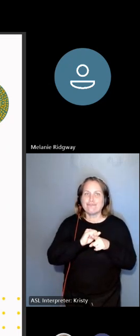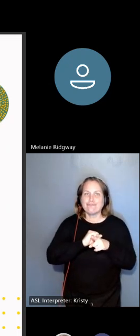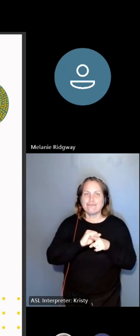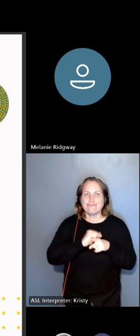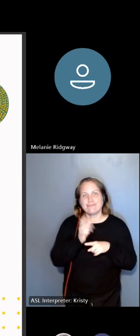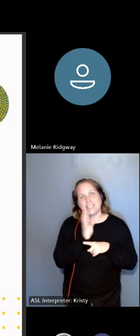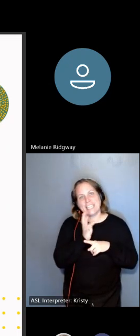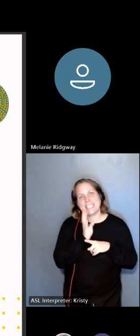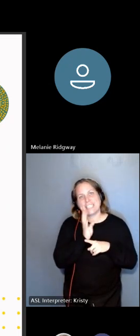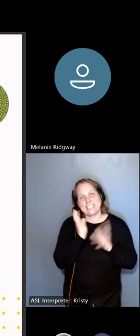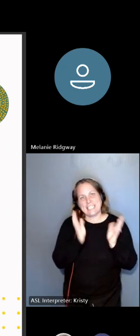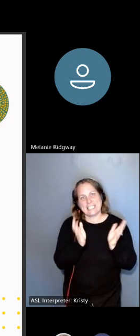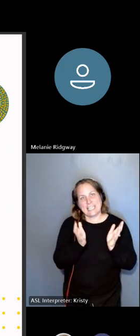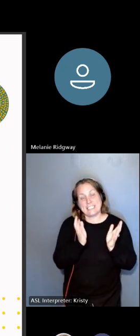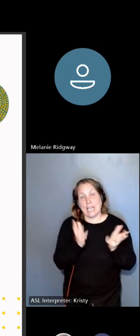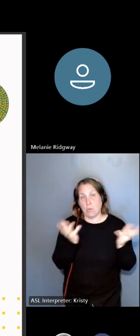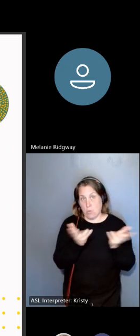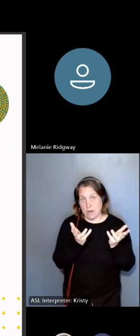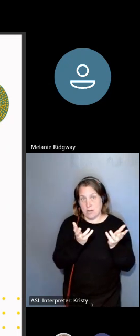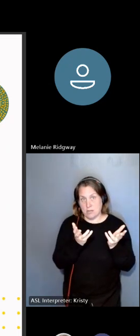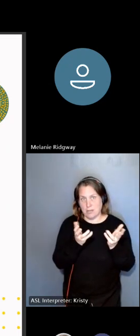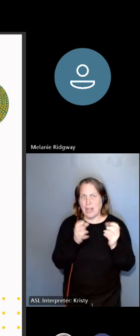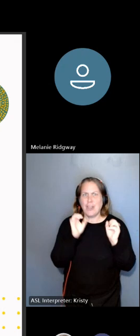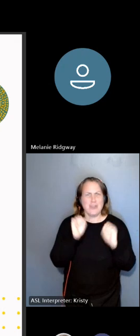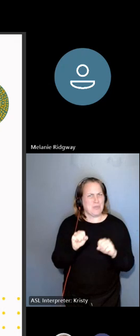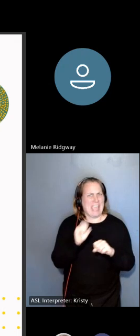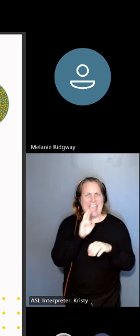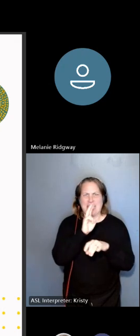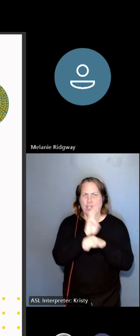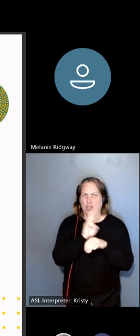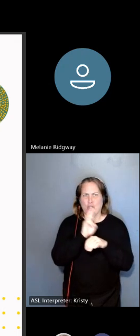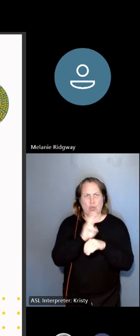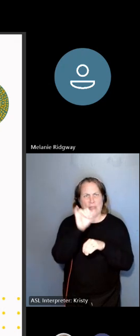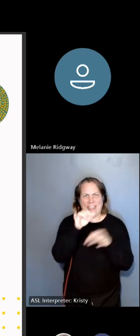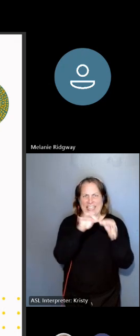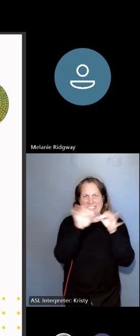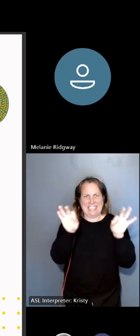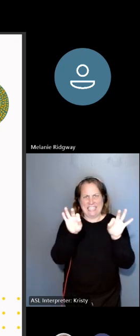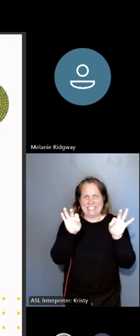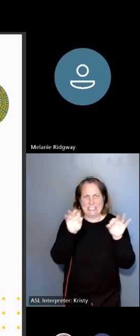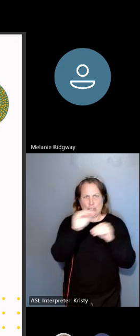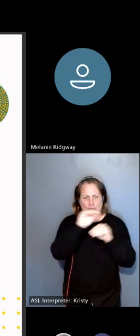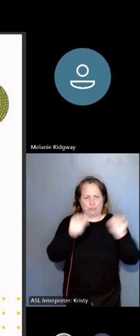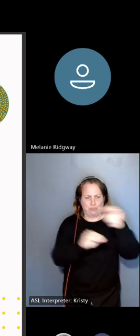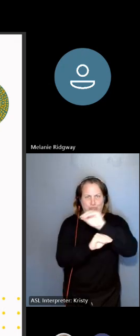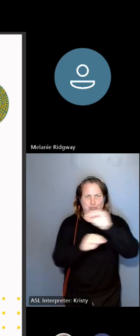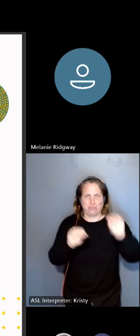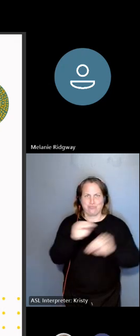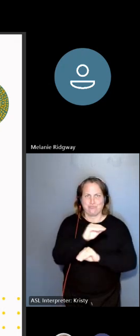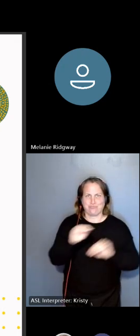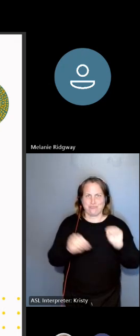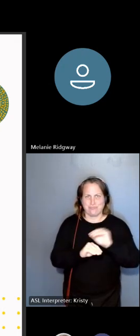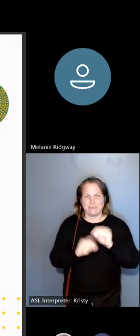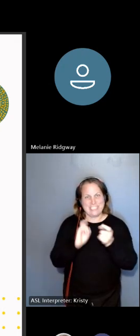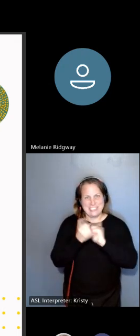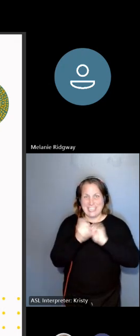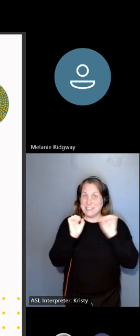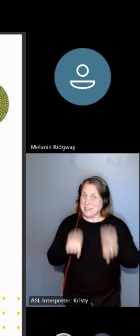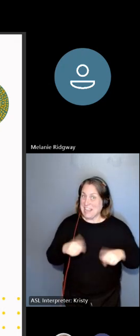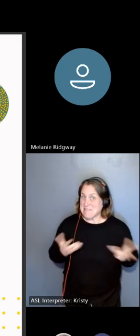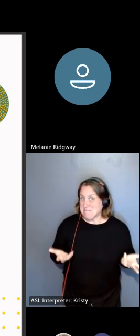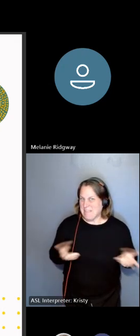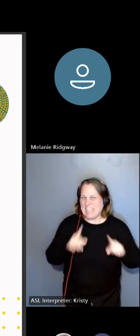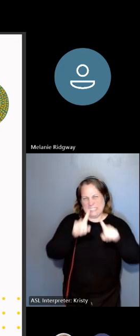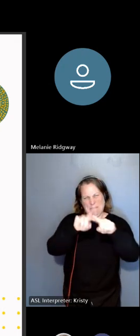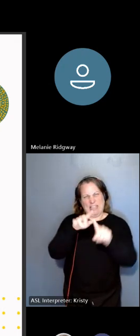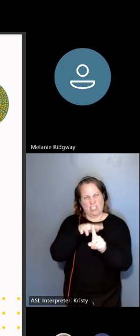these sentences in many different contexts. Up next, the